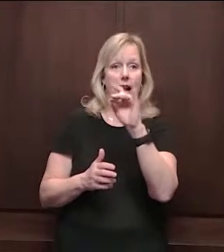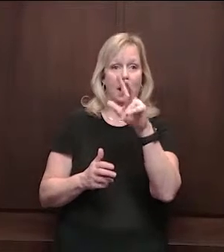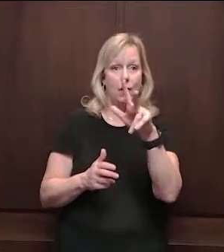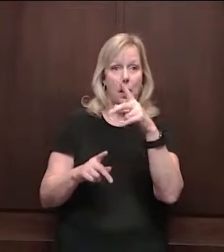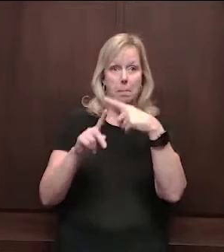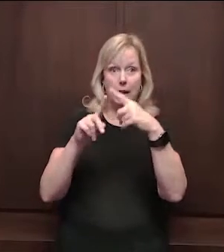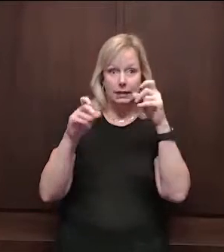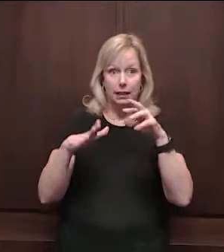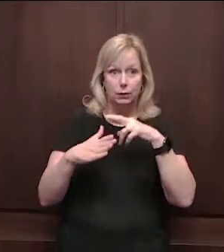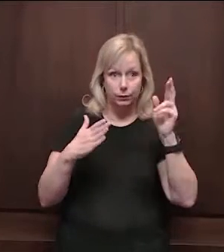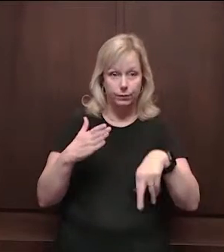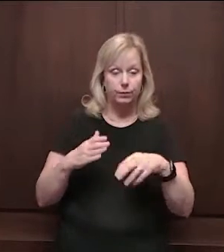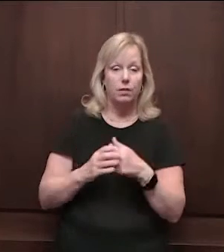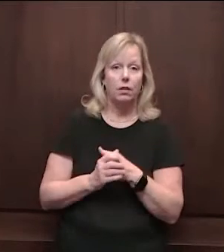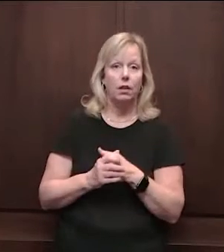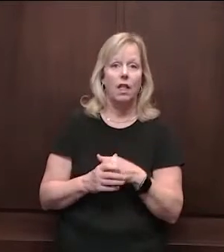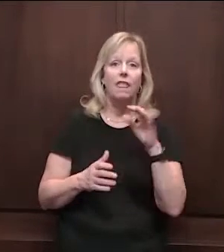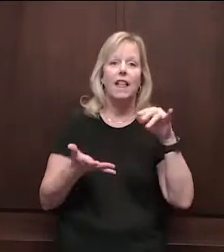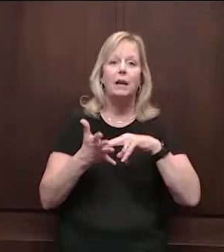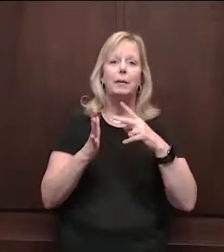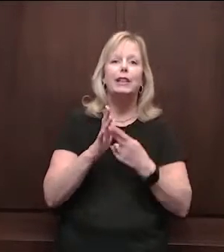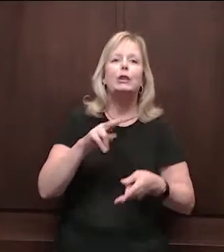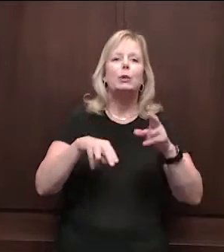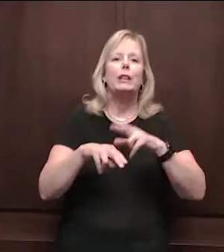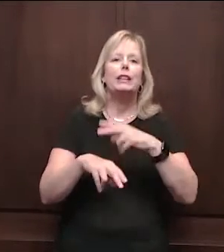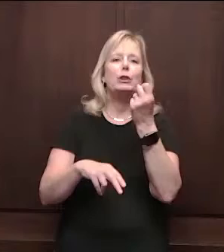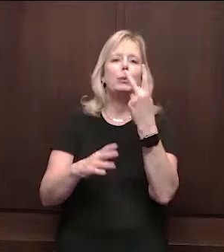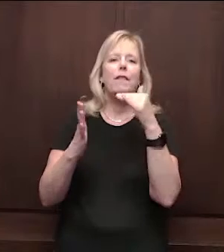511,183 positive test results, which is an increase of